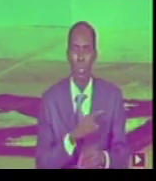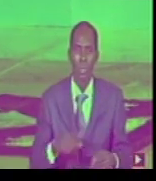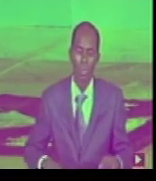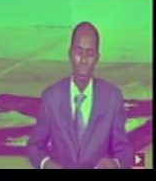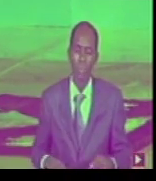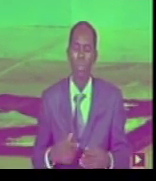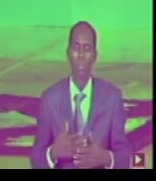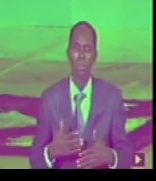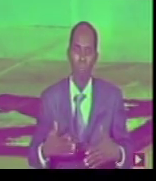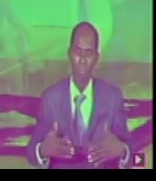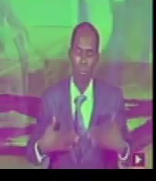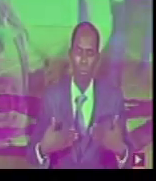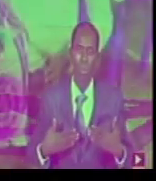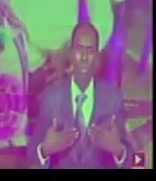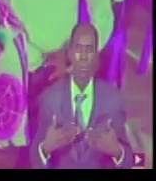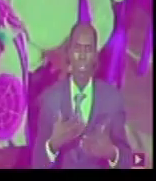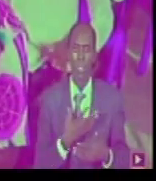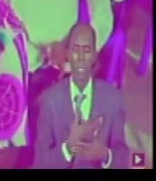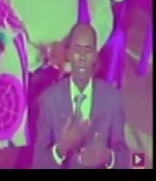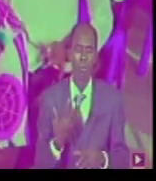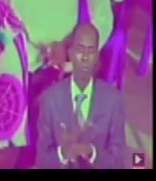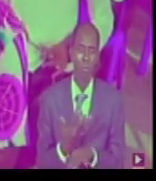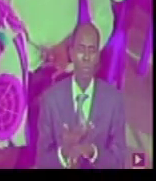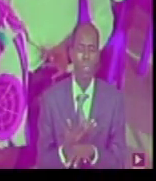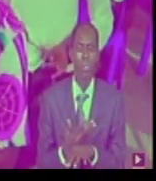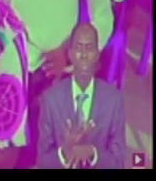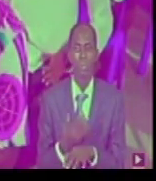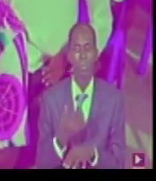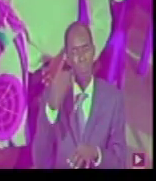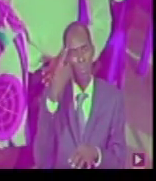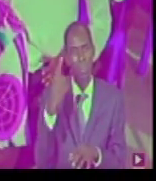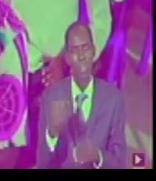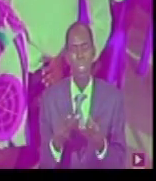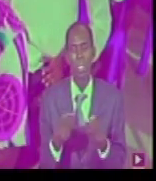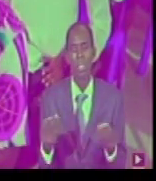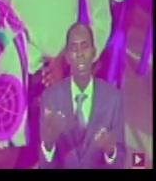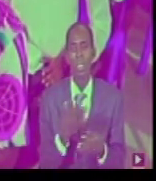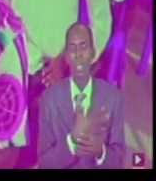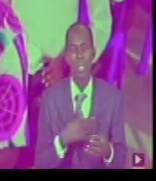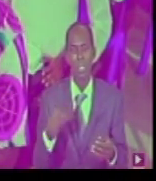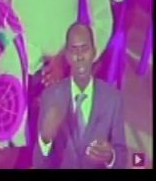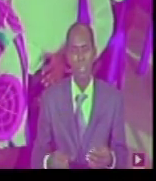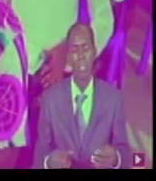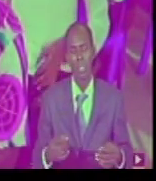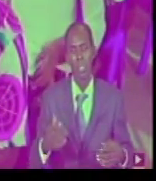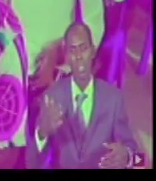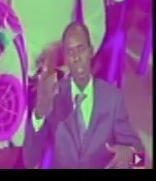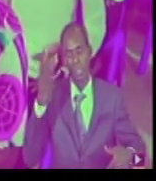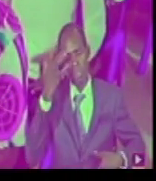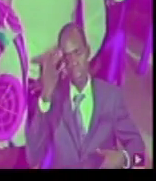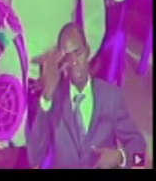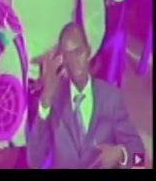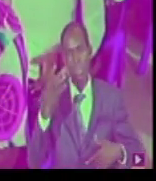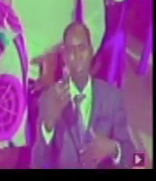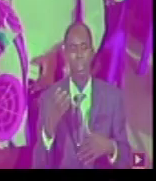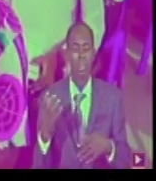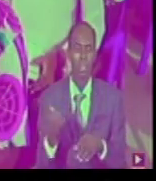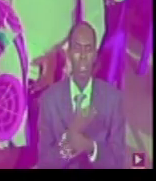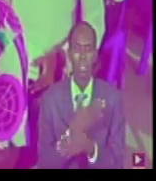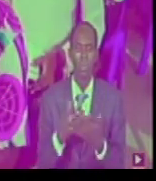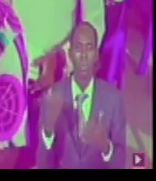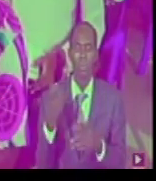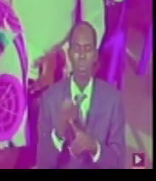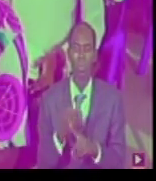the land, and the plague was staged for Israel. Price. The